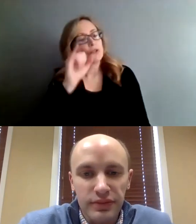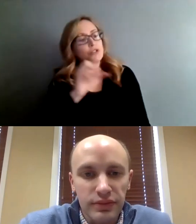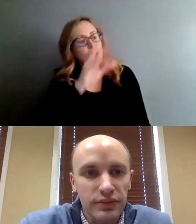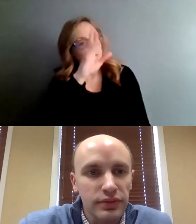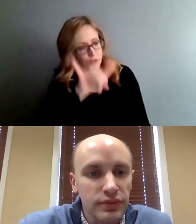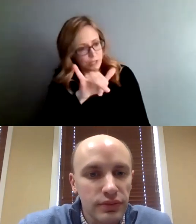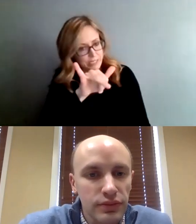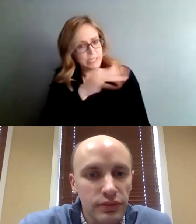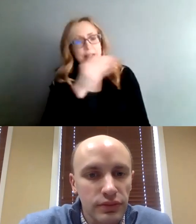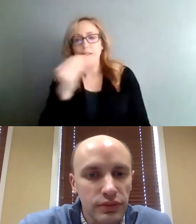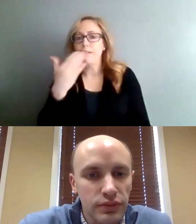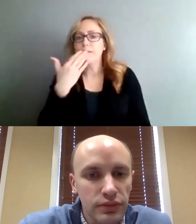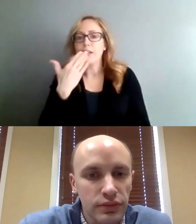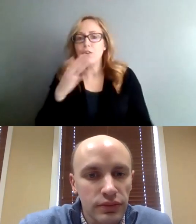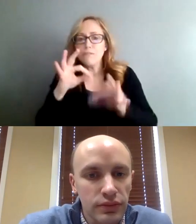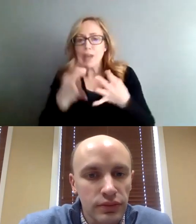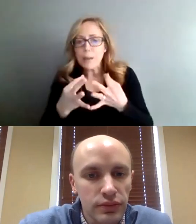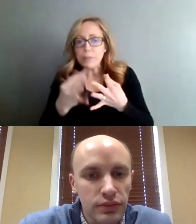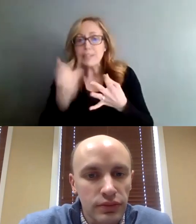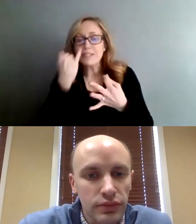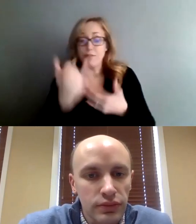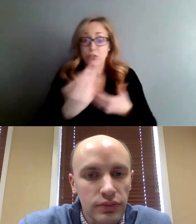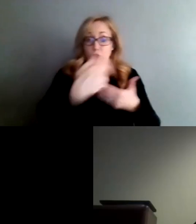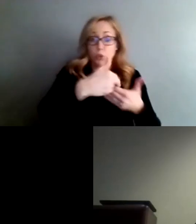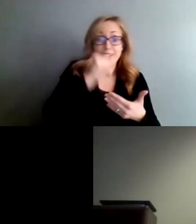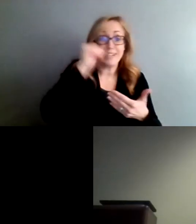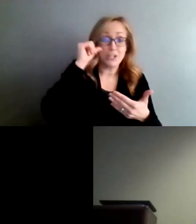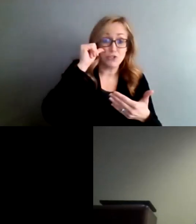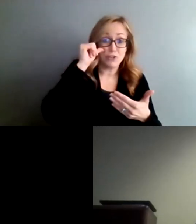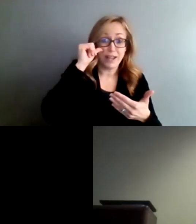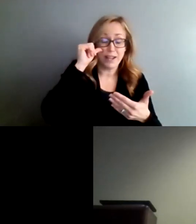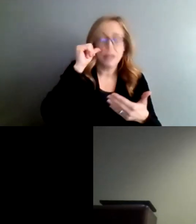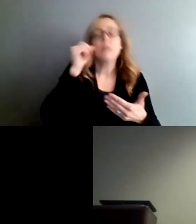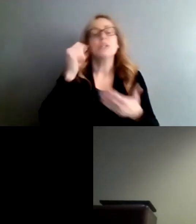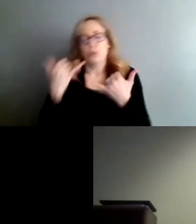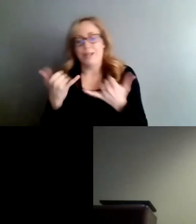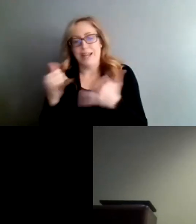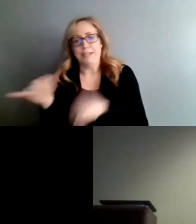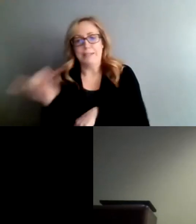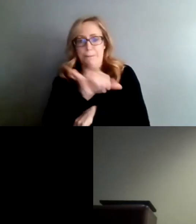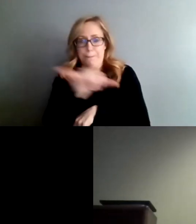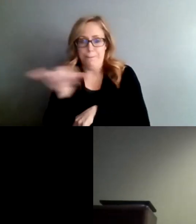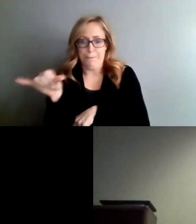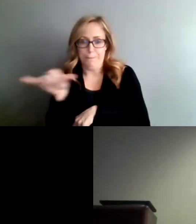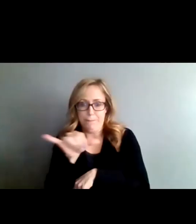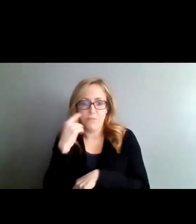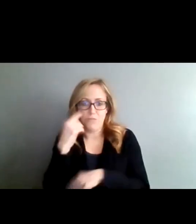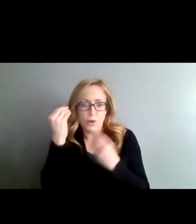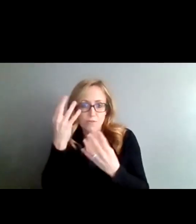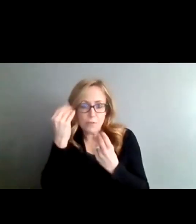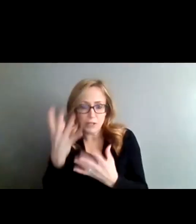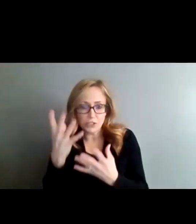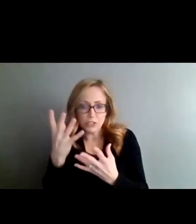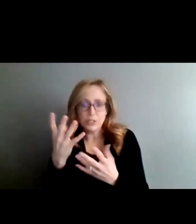if you joined us for yesterday's session, today's session is much the same as yesterday in terms of information, but we will be able to get into